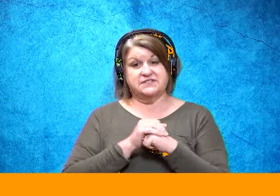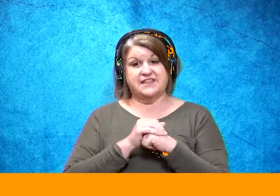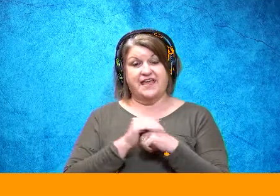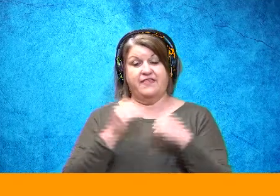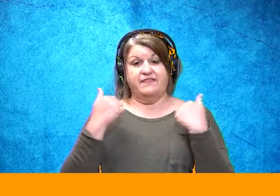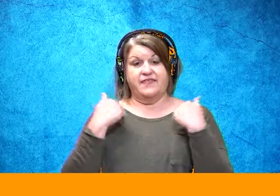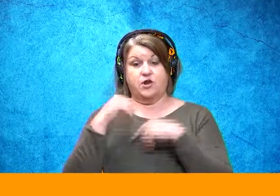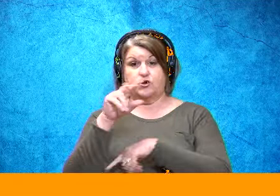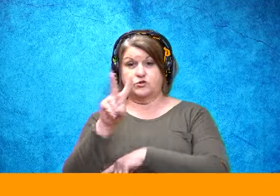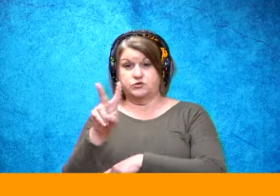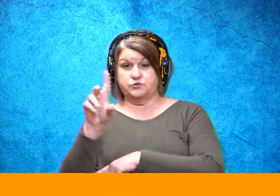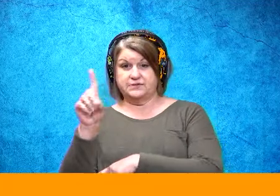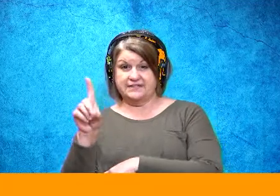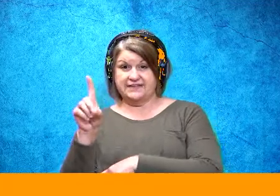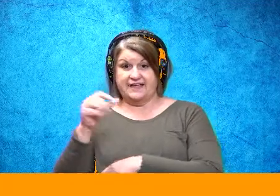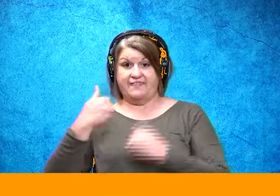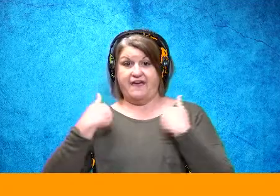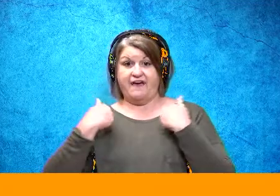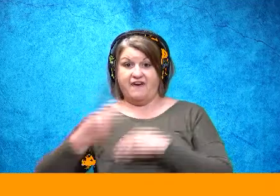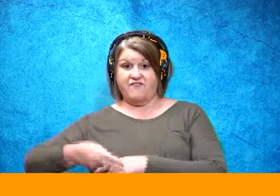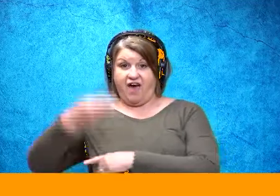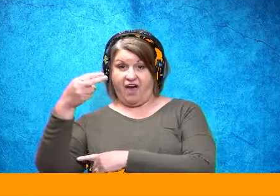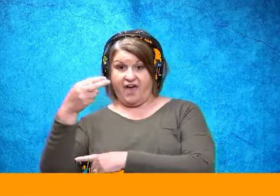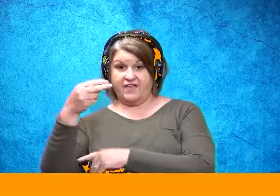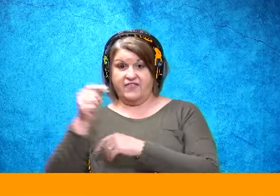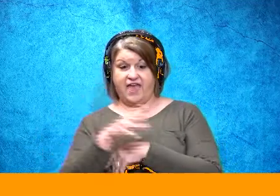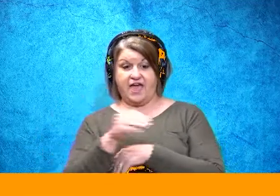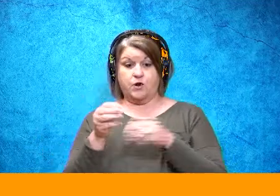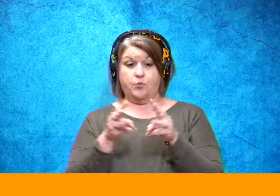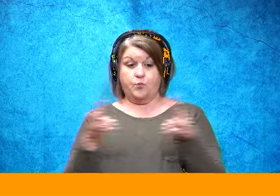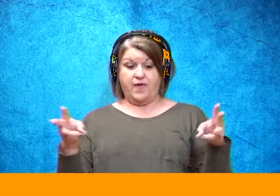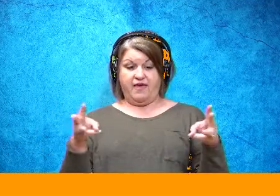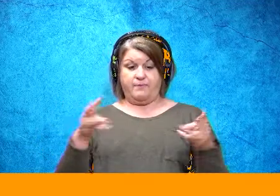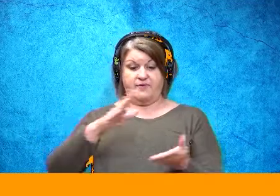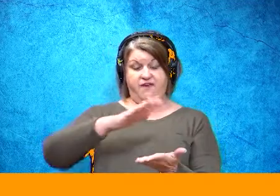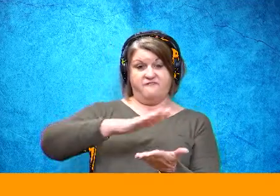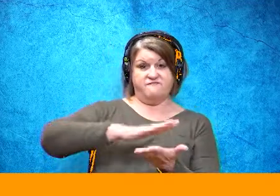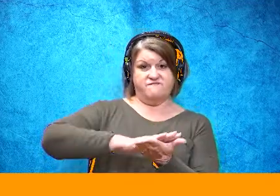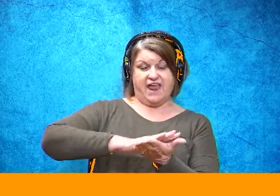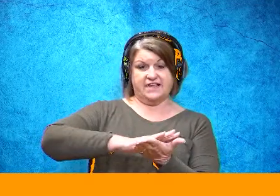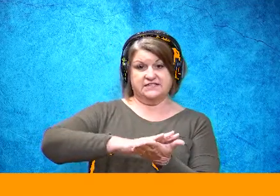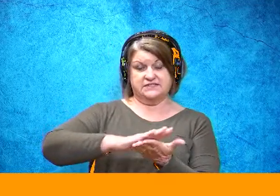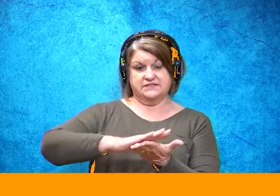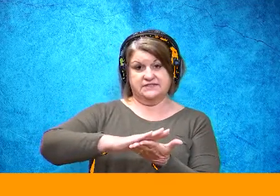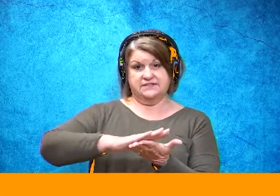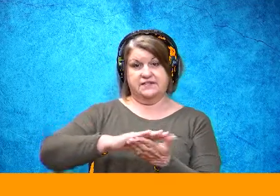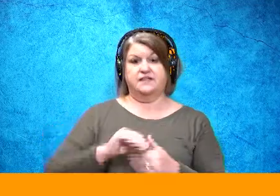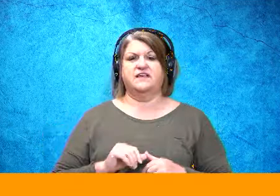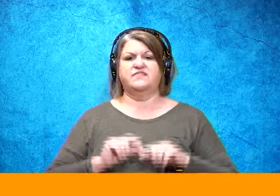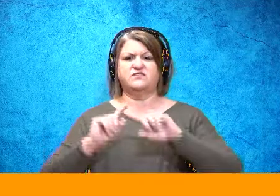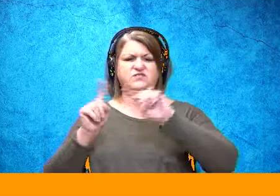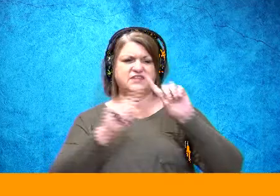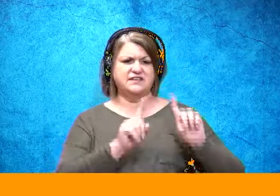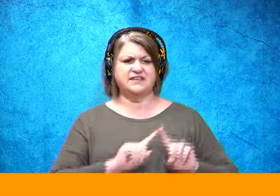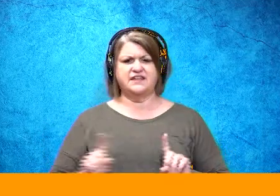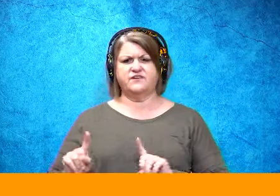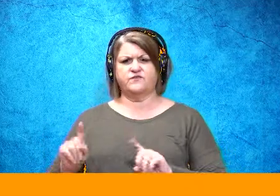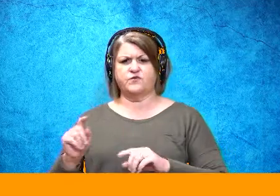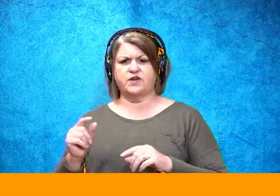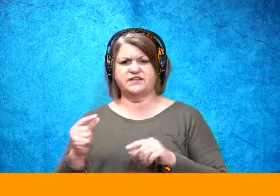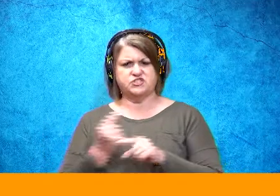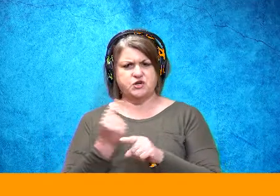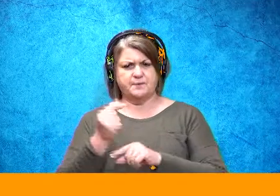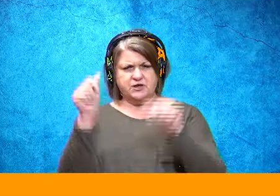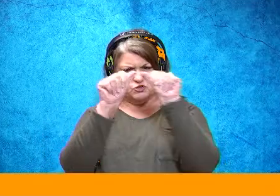dimensions. They have a height and a width. They're flat. Okay, and there's lots of different geometric shapes. I bet you know the names of all